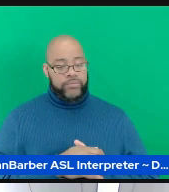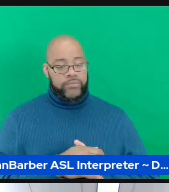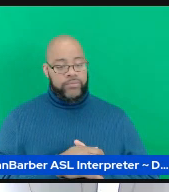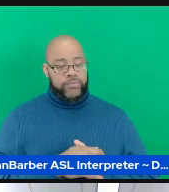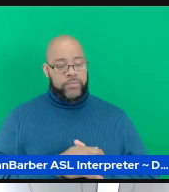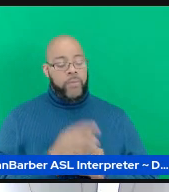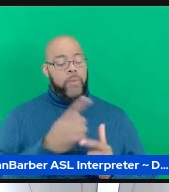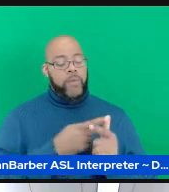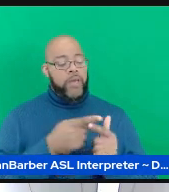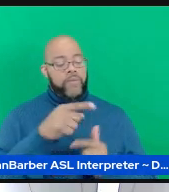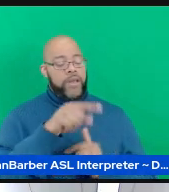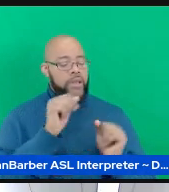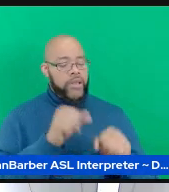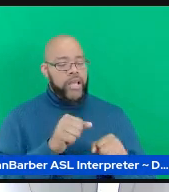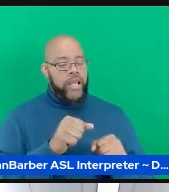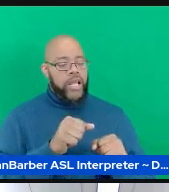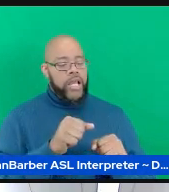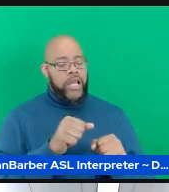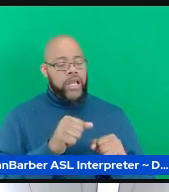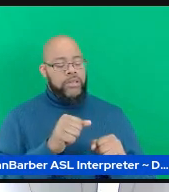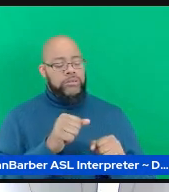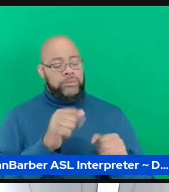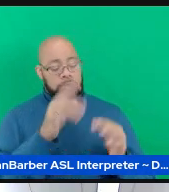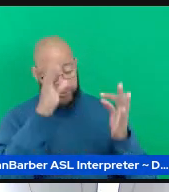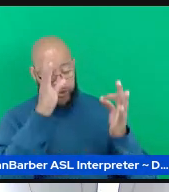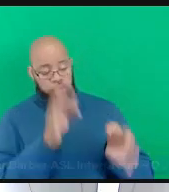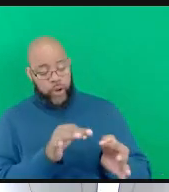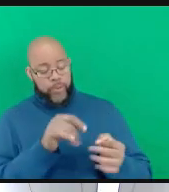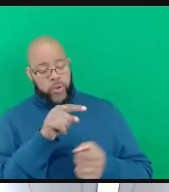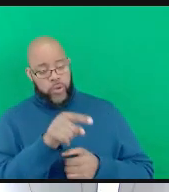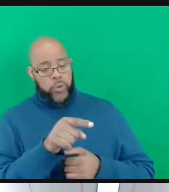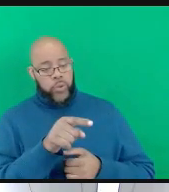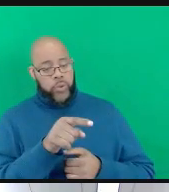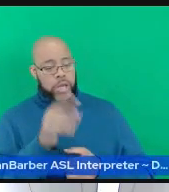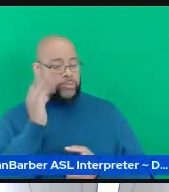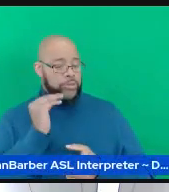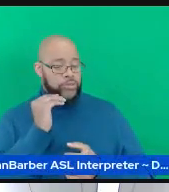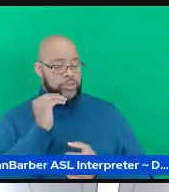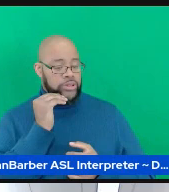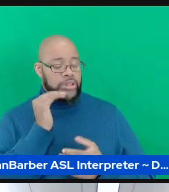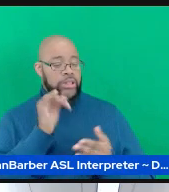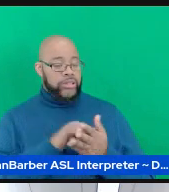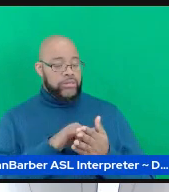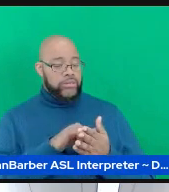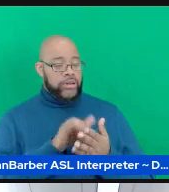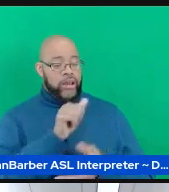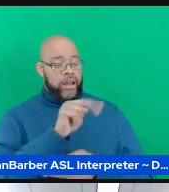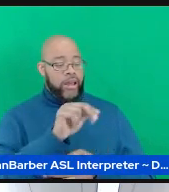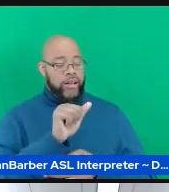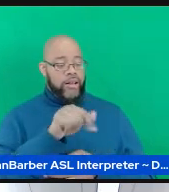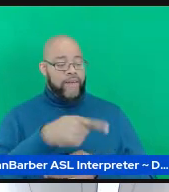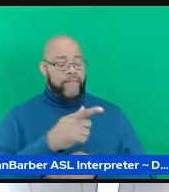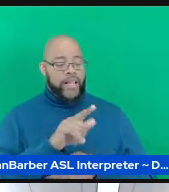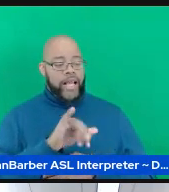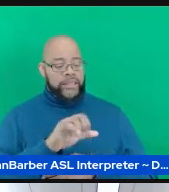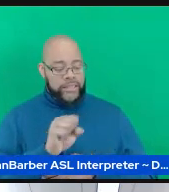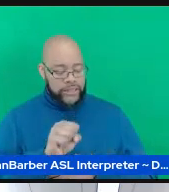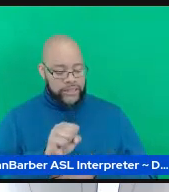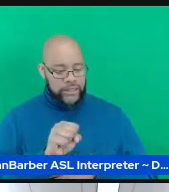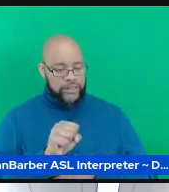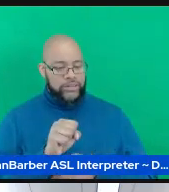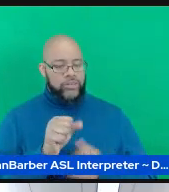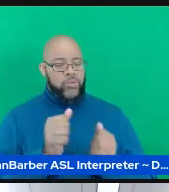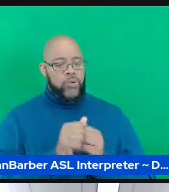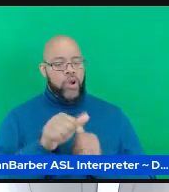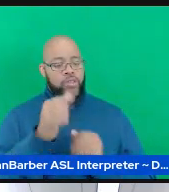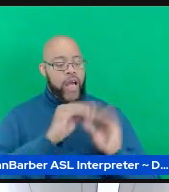then they can conclude that you are experiencing anaphylaxis with other signs of with other